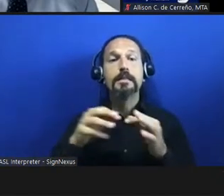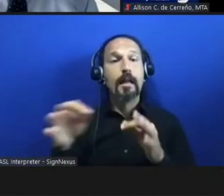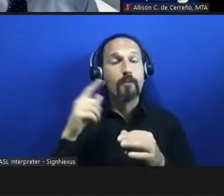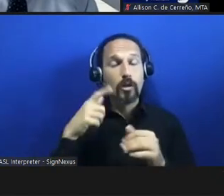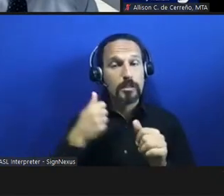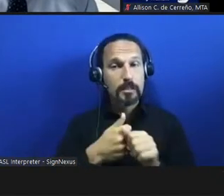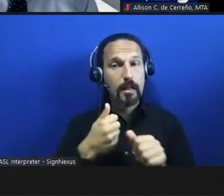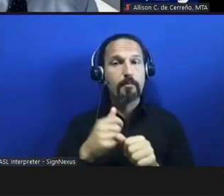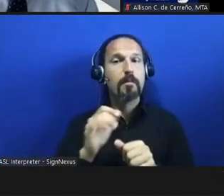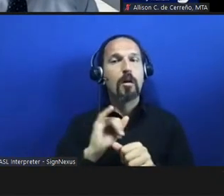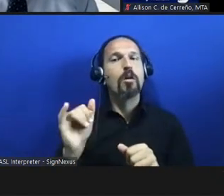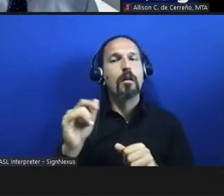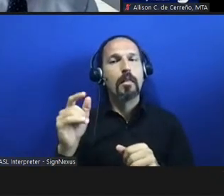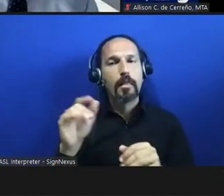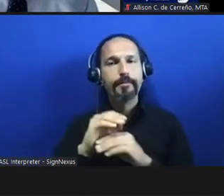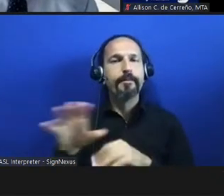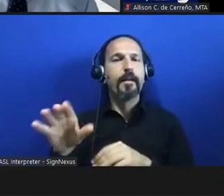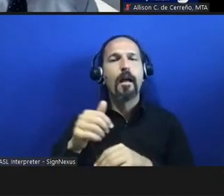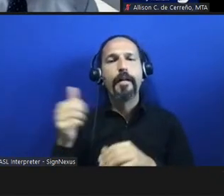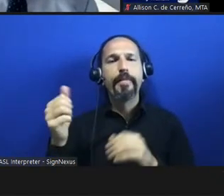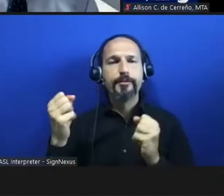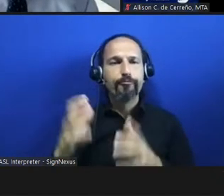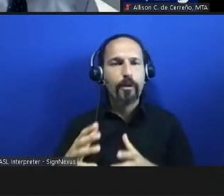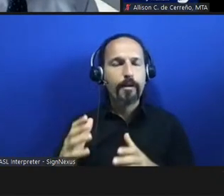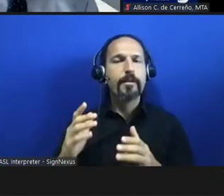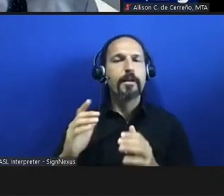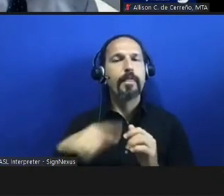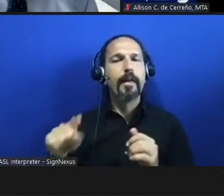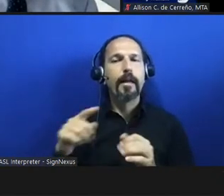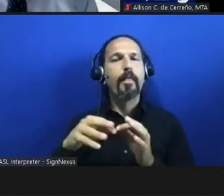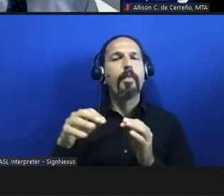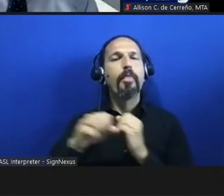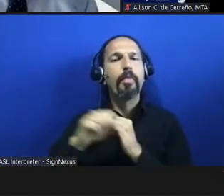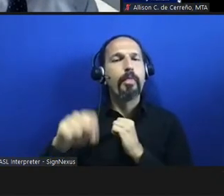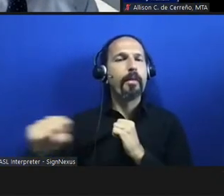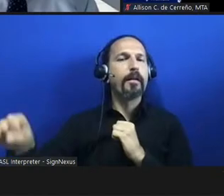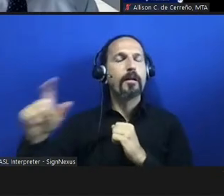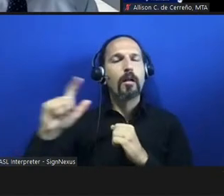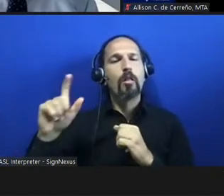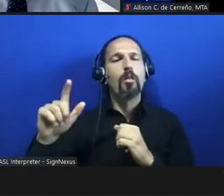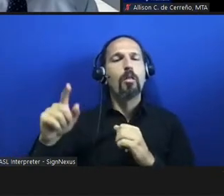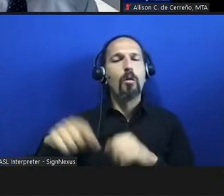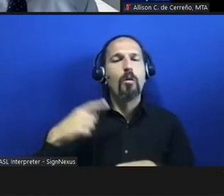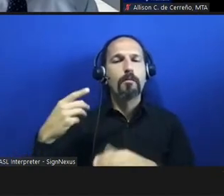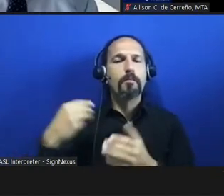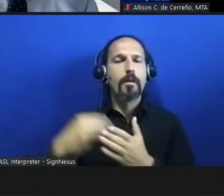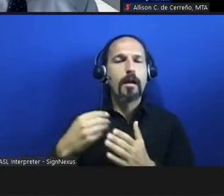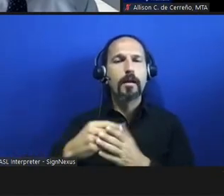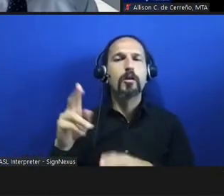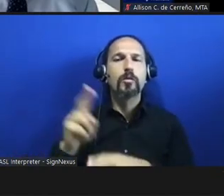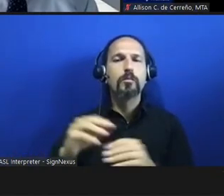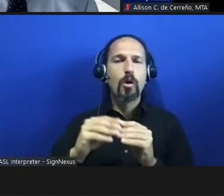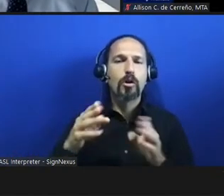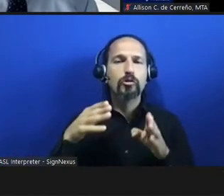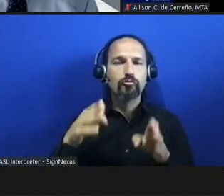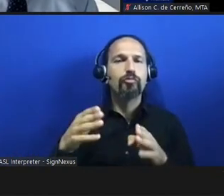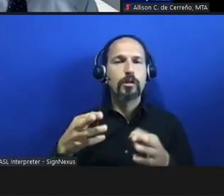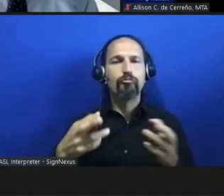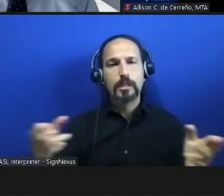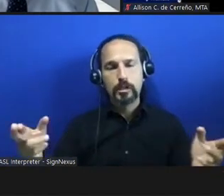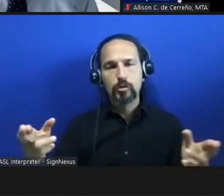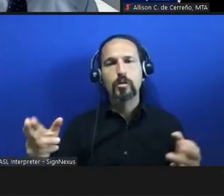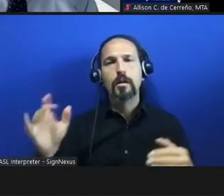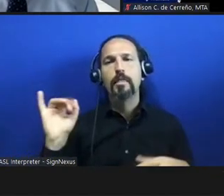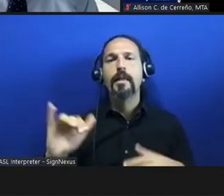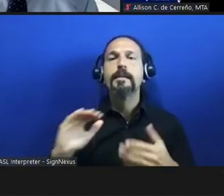themselves is also imposed on other drivers because they take a longer route to save money they use more Street Resources as well that